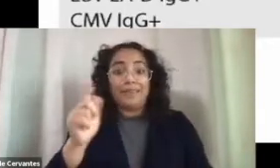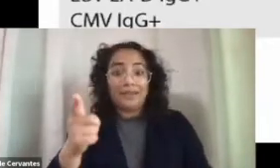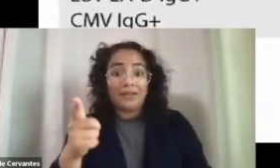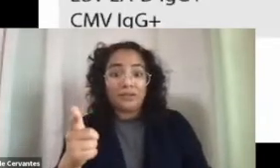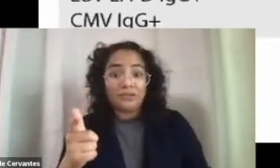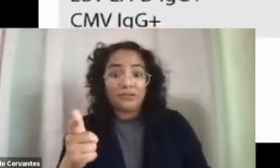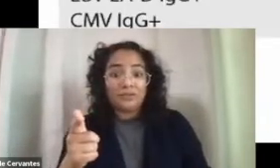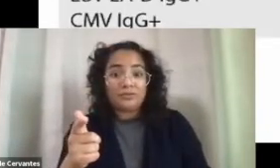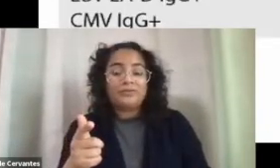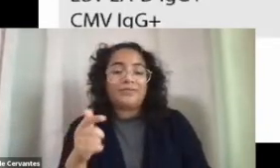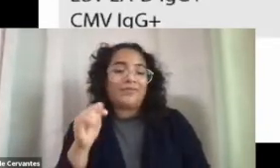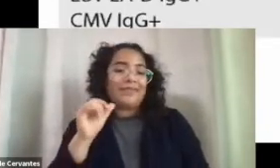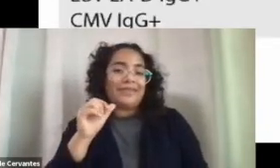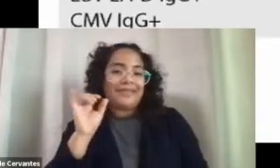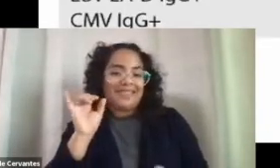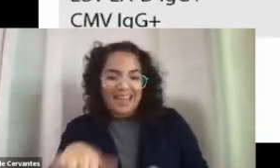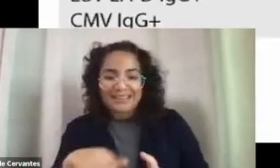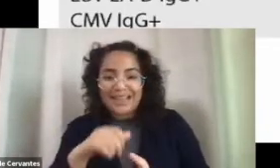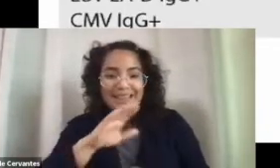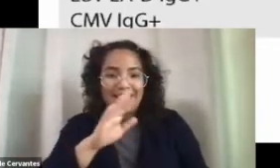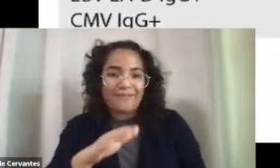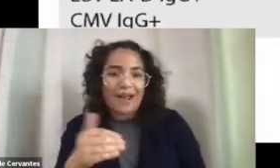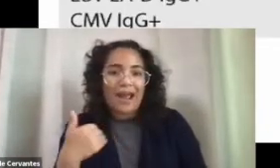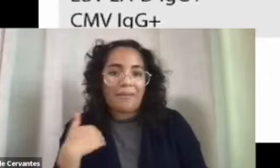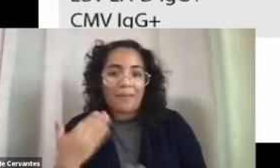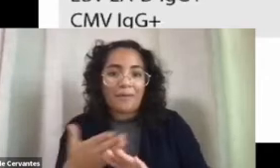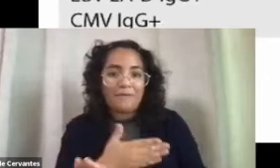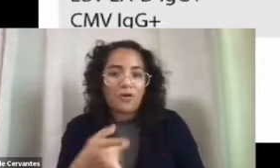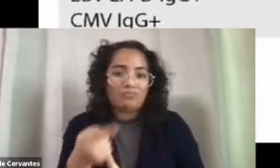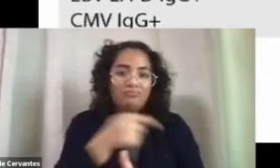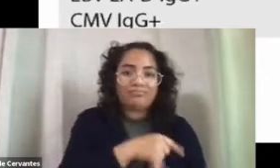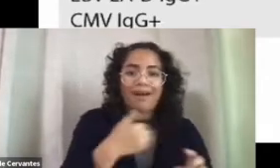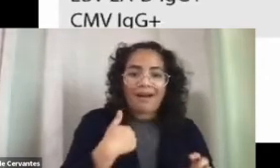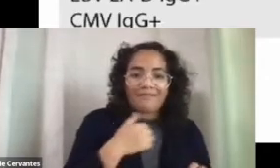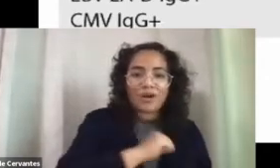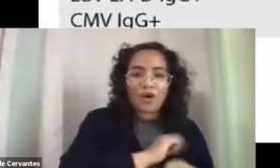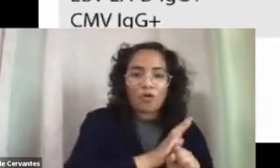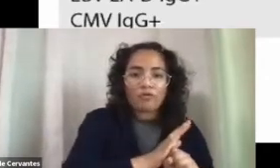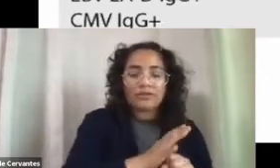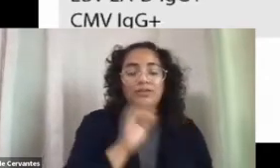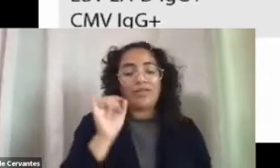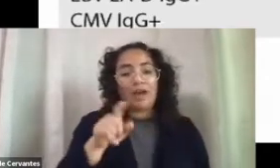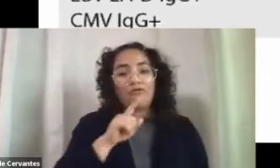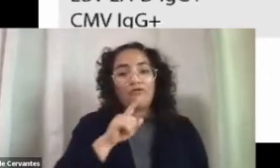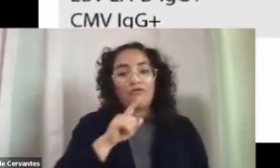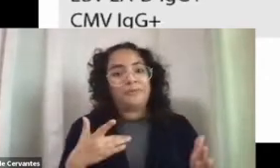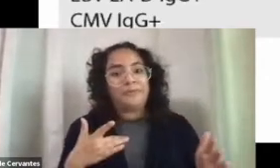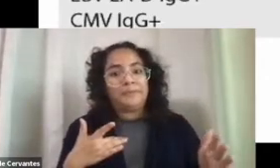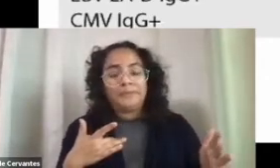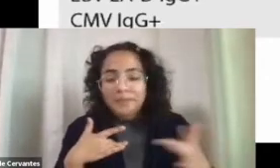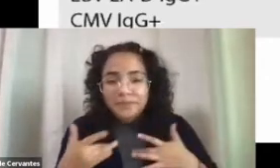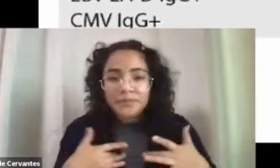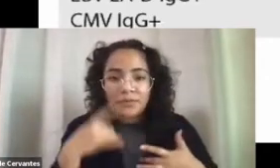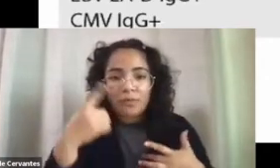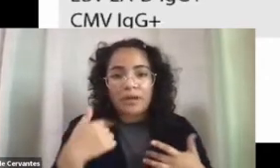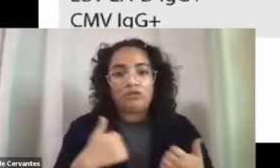not exist before people had COVID. And so that's also quite concerning to me, and we're trying to figure that out.